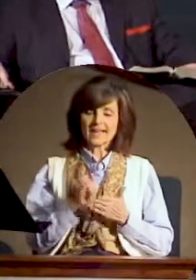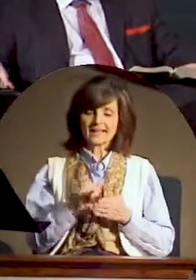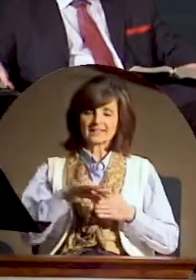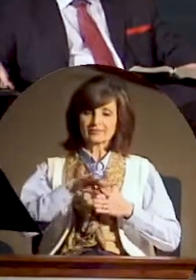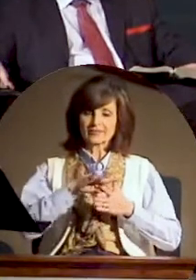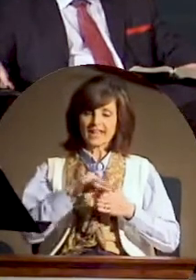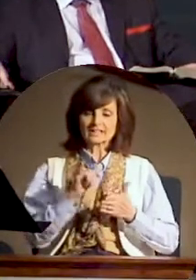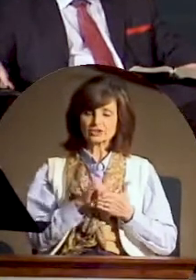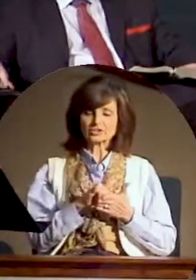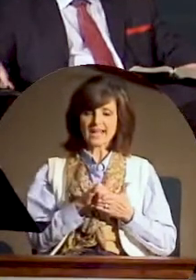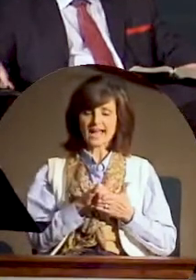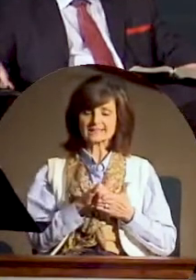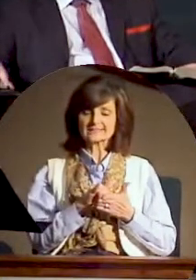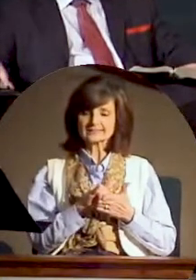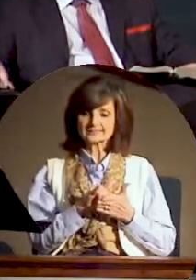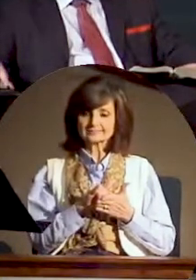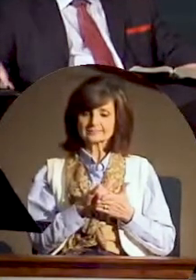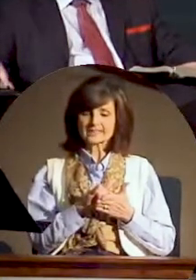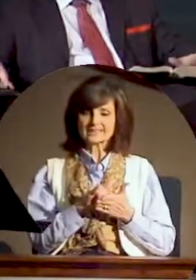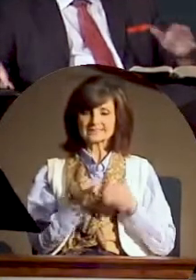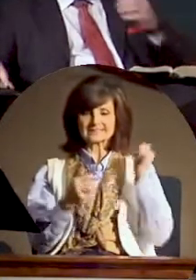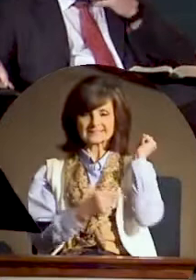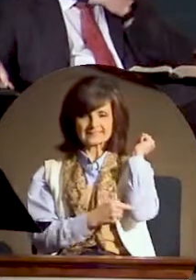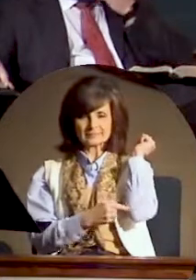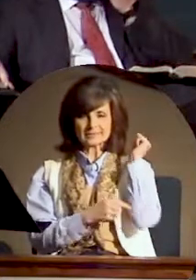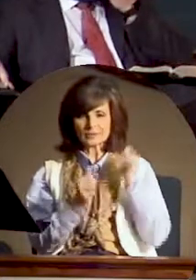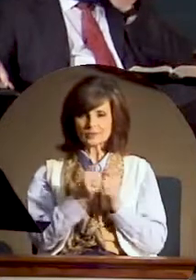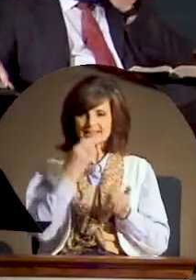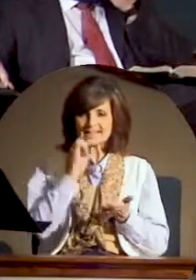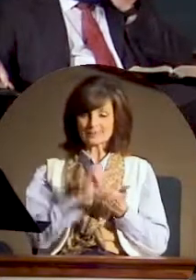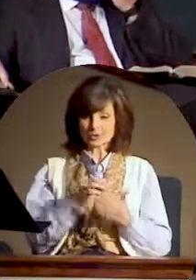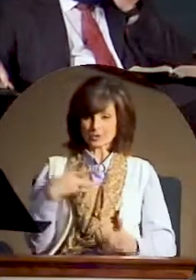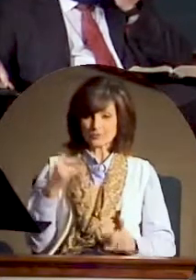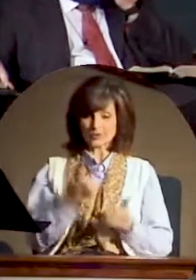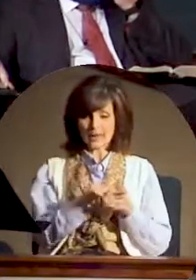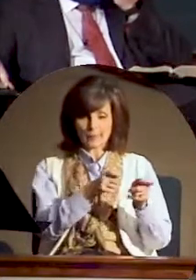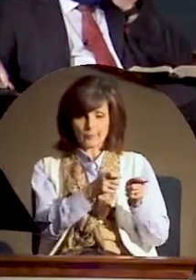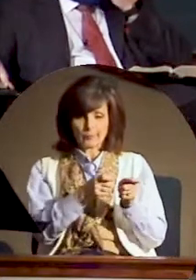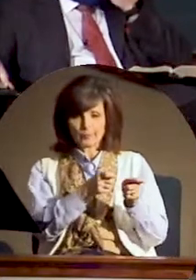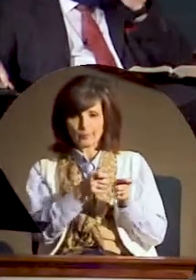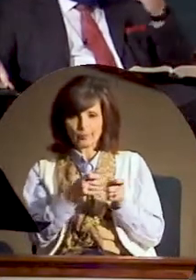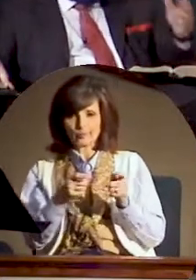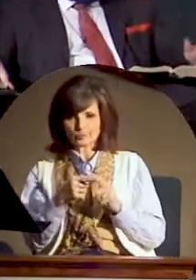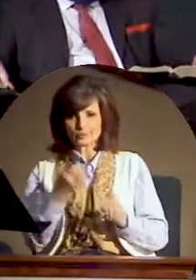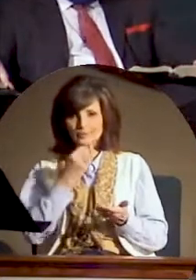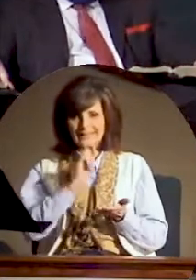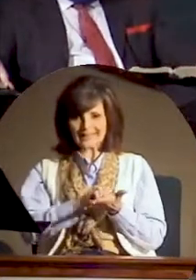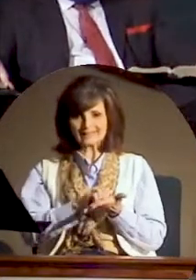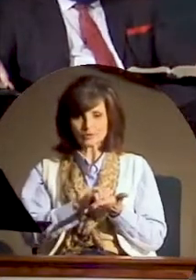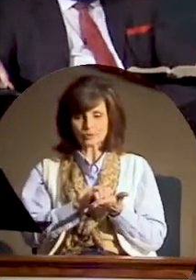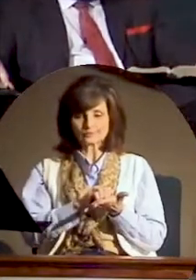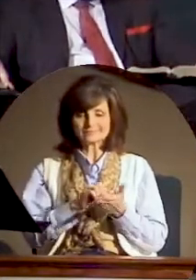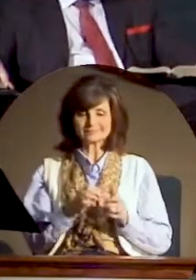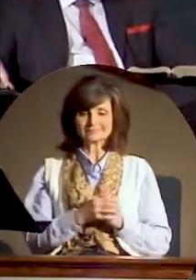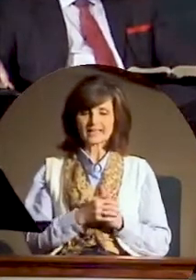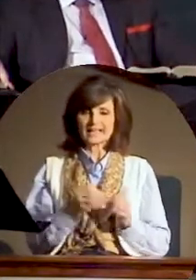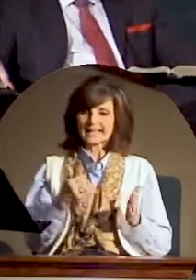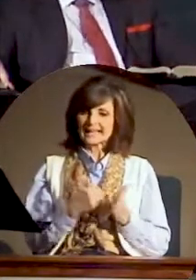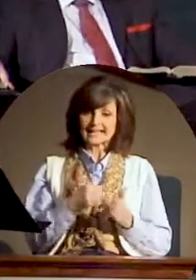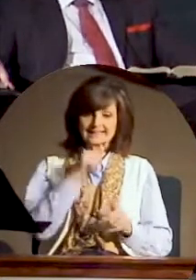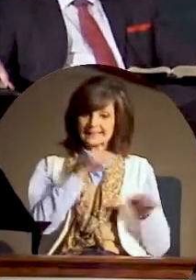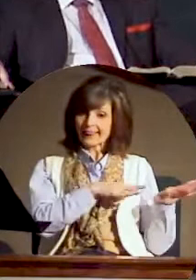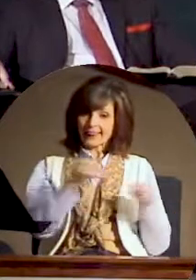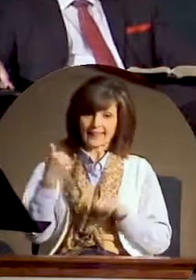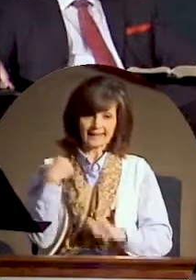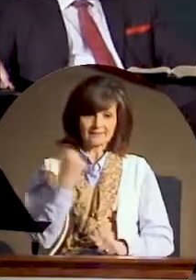evil. The pull that we feel. How many of y'all ever feel that pull? The pull that we feel toward that which is evil. It just didn't leave